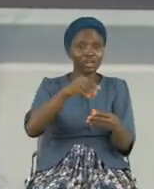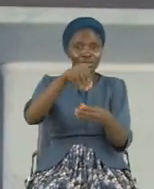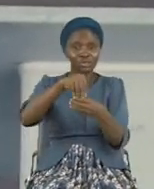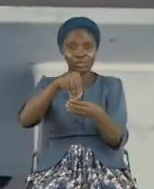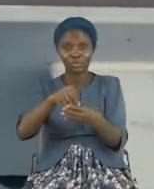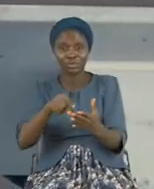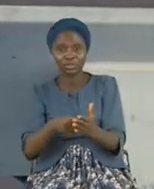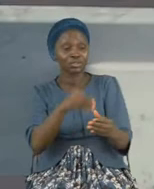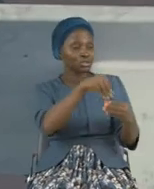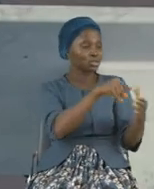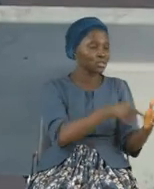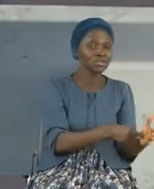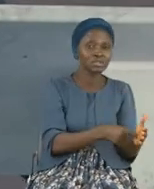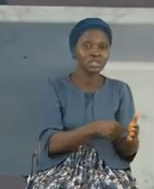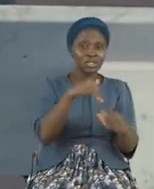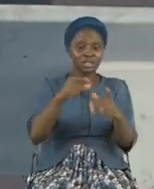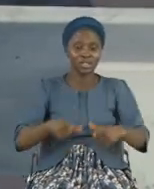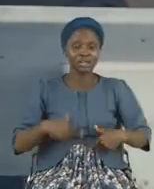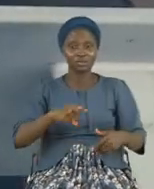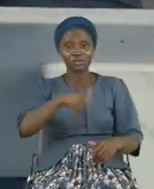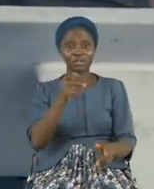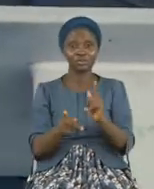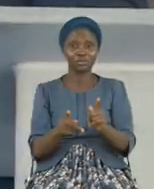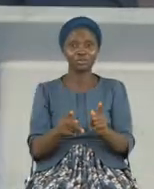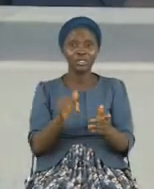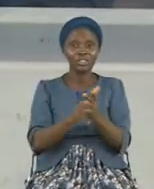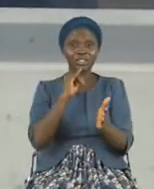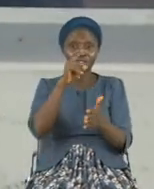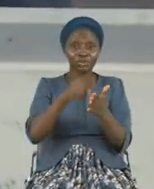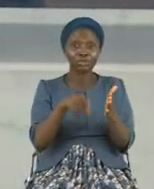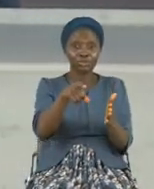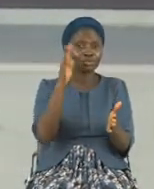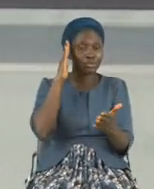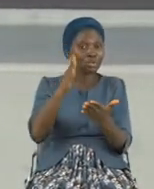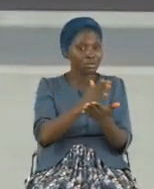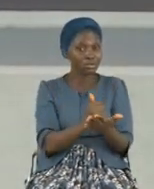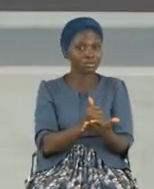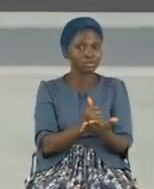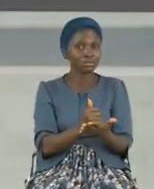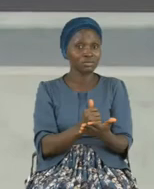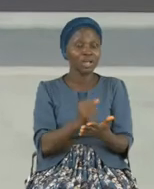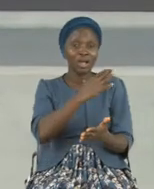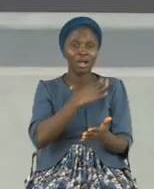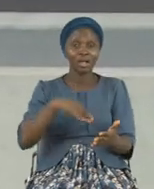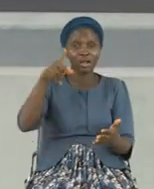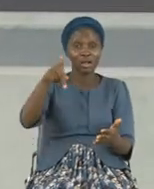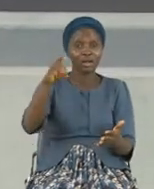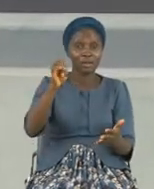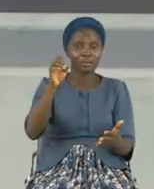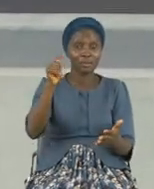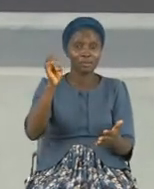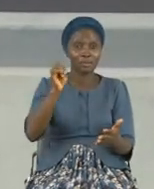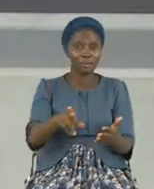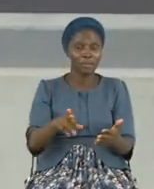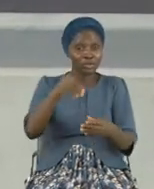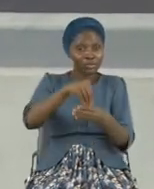reap? You reap healing. And Peter sowed healing into the life of